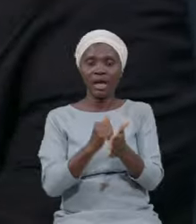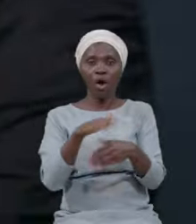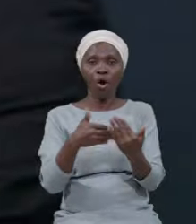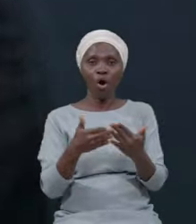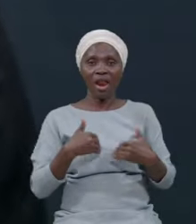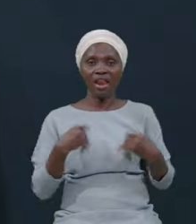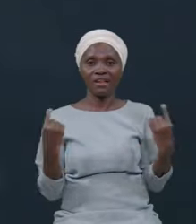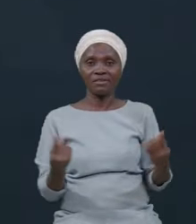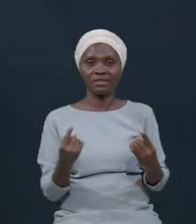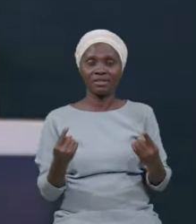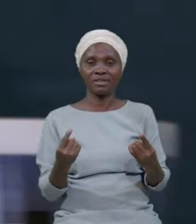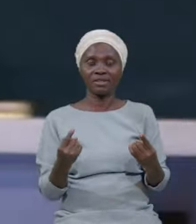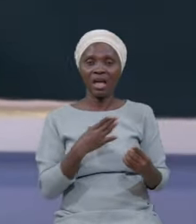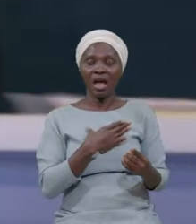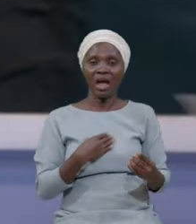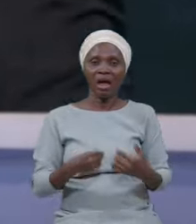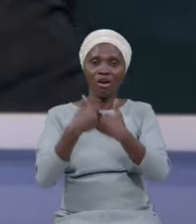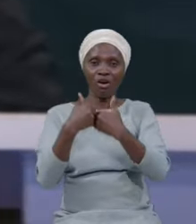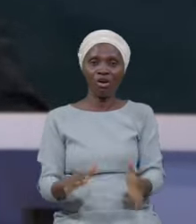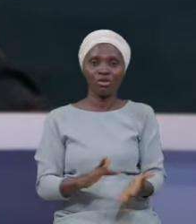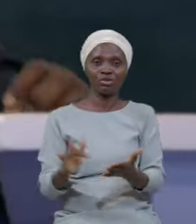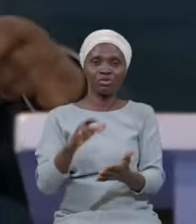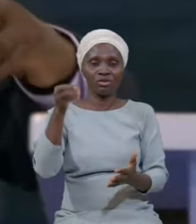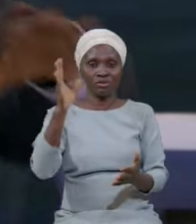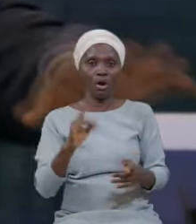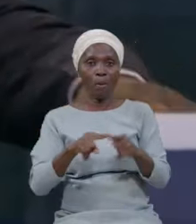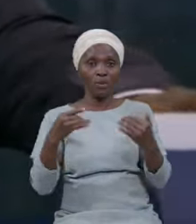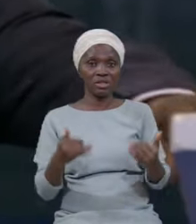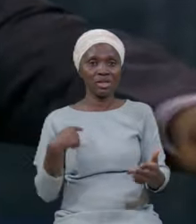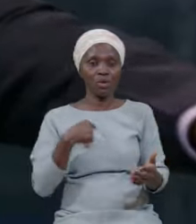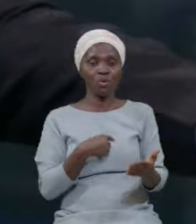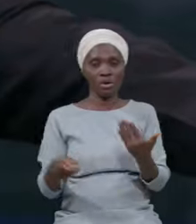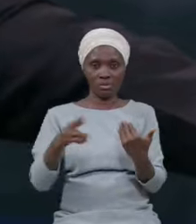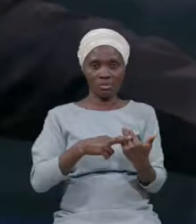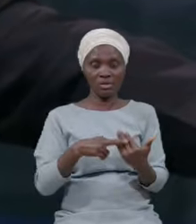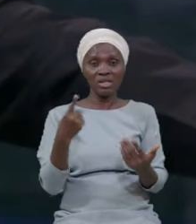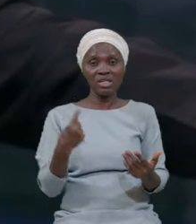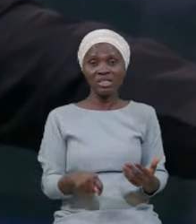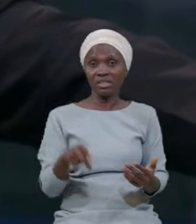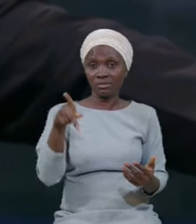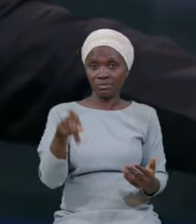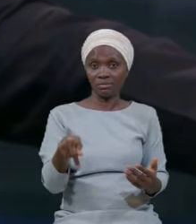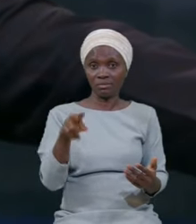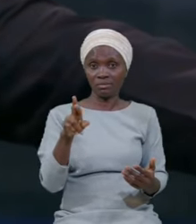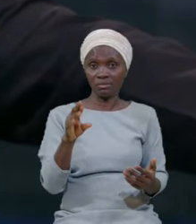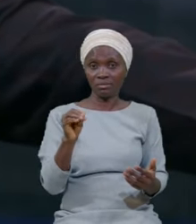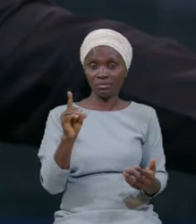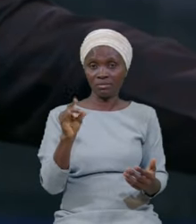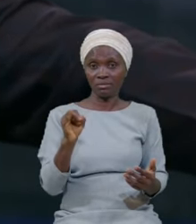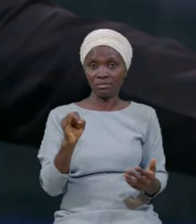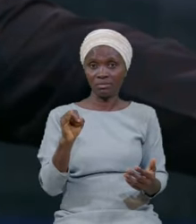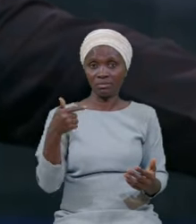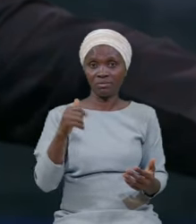return. The prodigal son, the prodigal daughter, that the backslider, the one who was saved, and he knew the joy